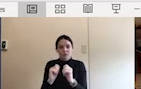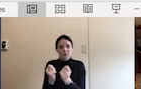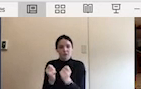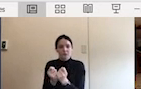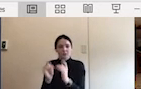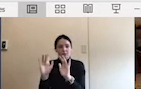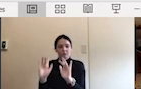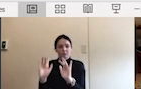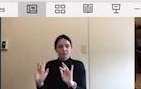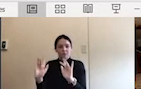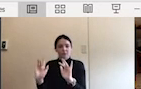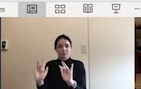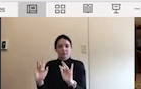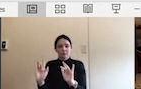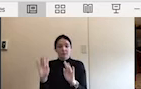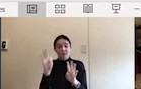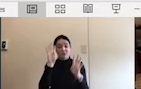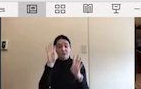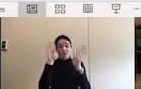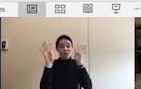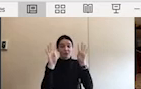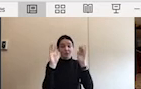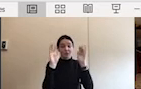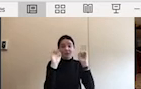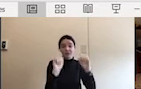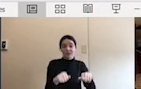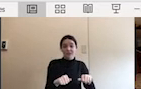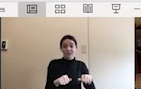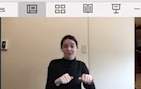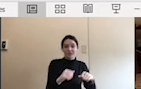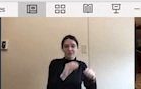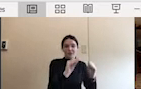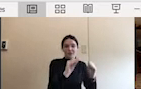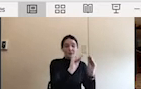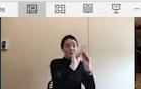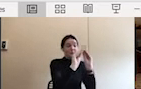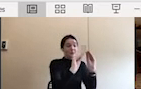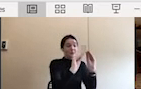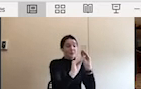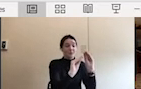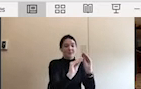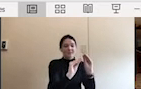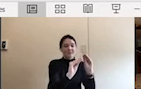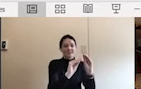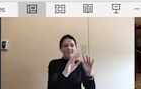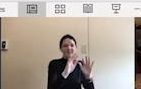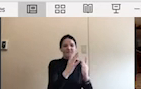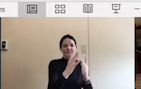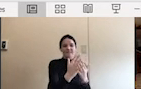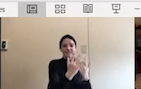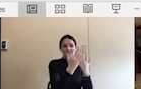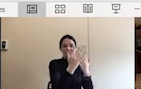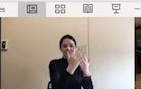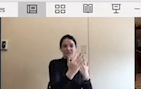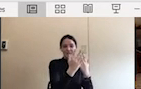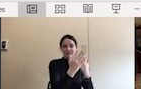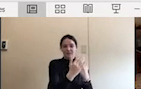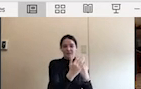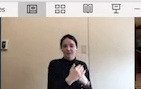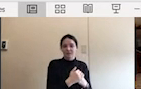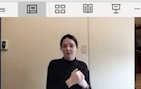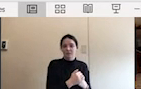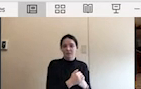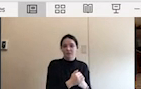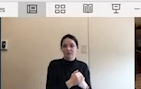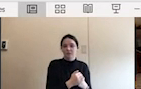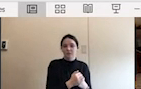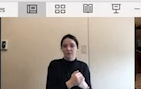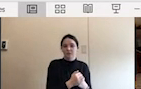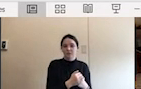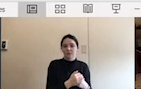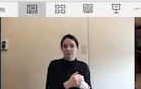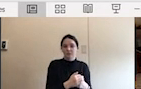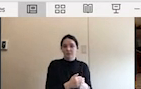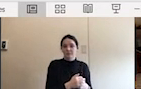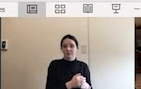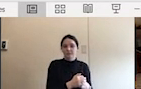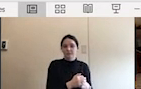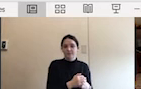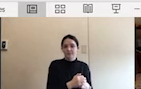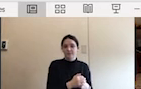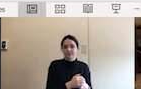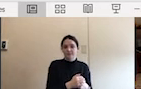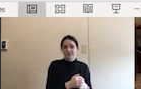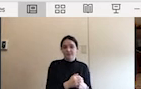and decorate them too while you're at it. Some flames or some racing stripes on the rocket would be awesome. If you want to take this one